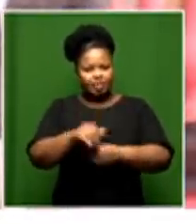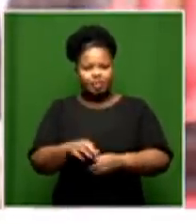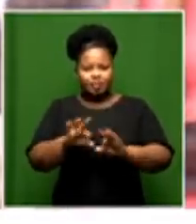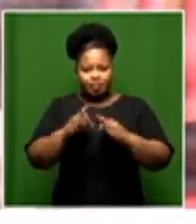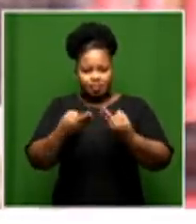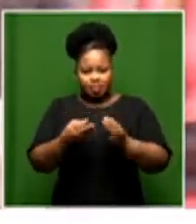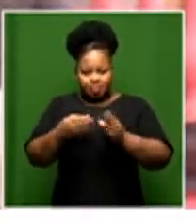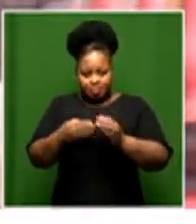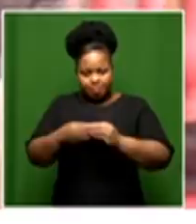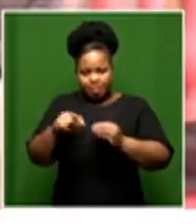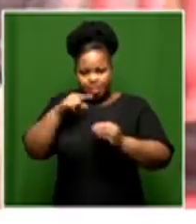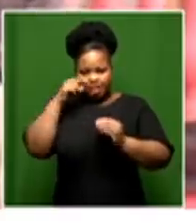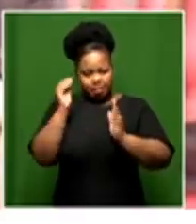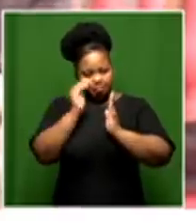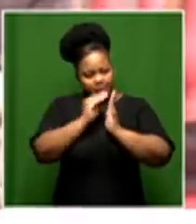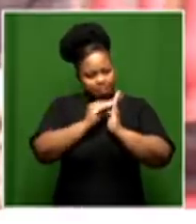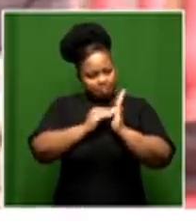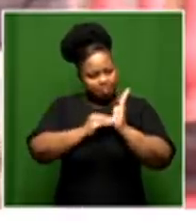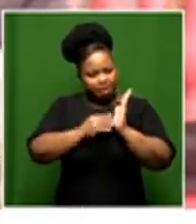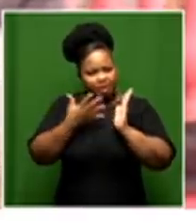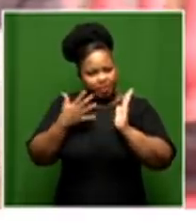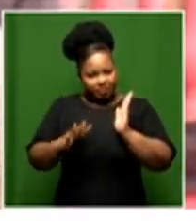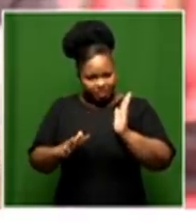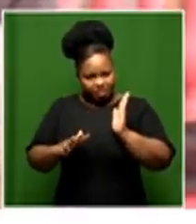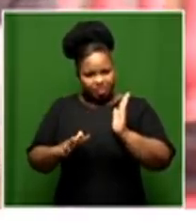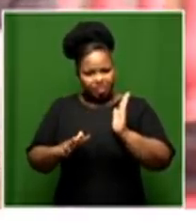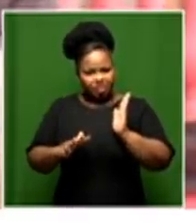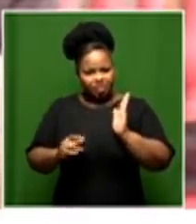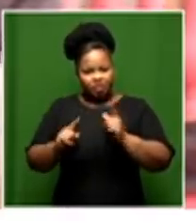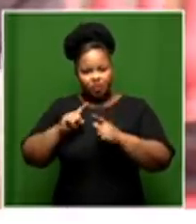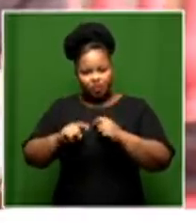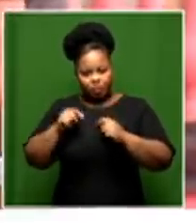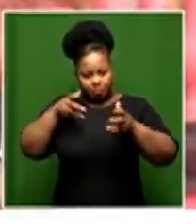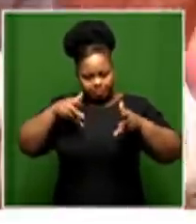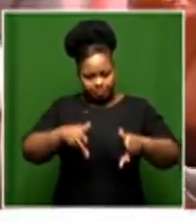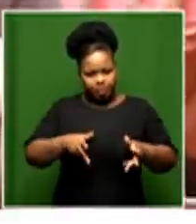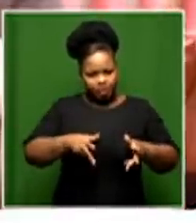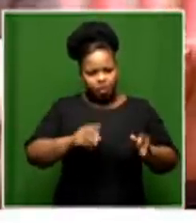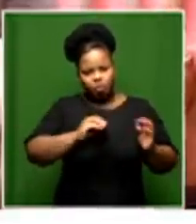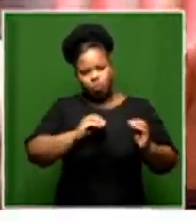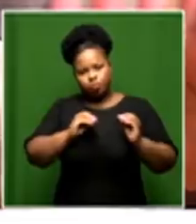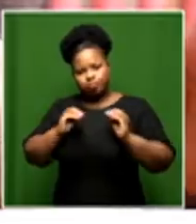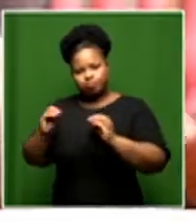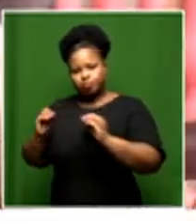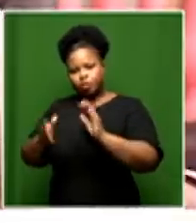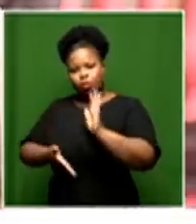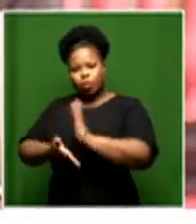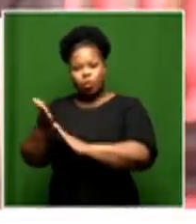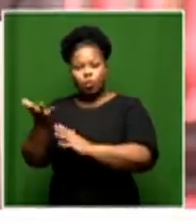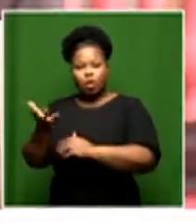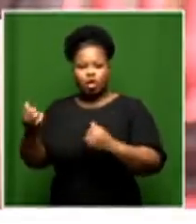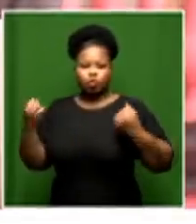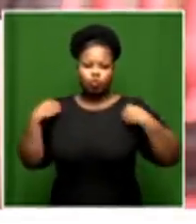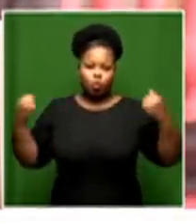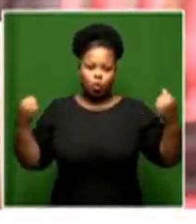the list will depart from here to the hall where